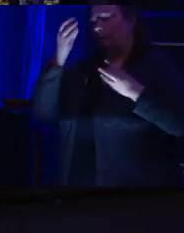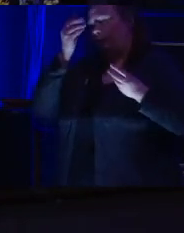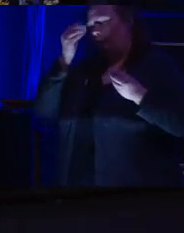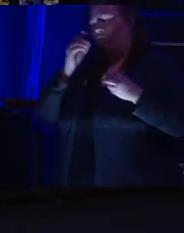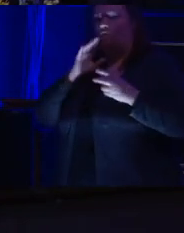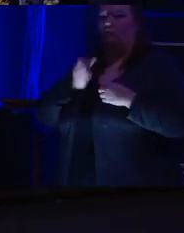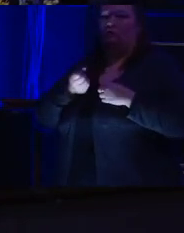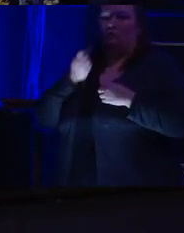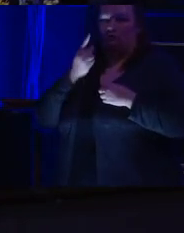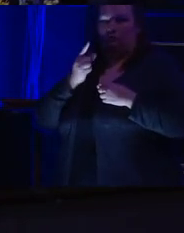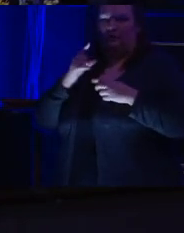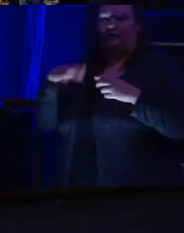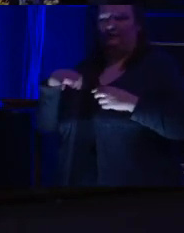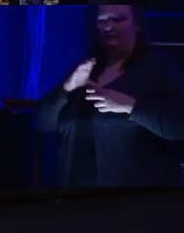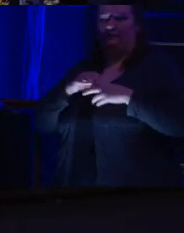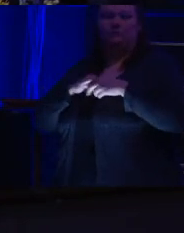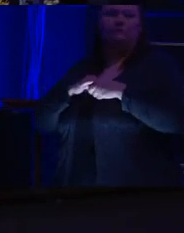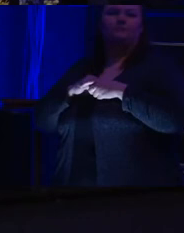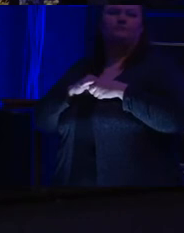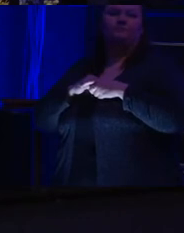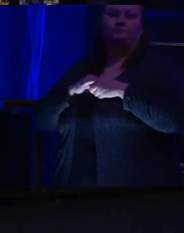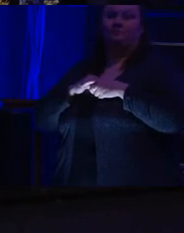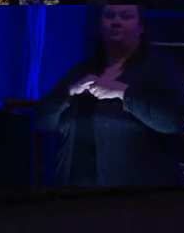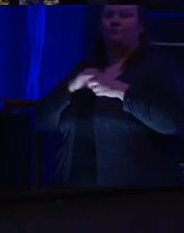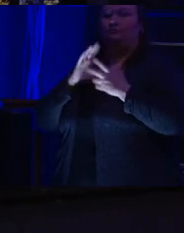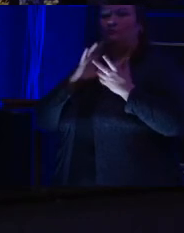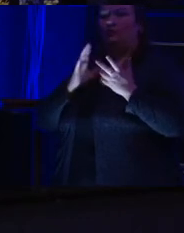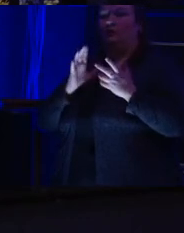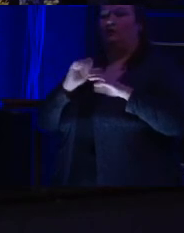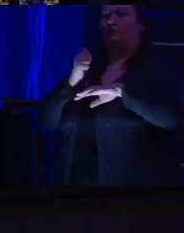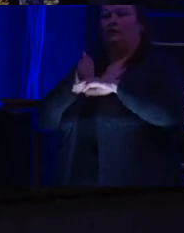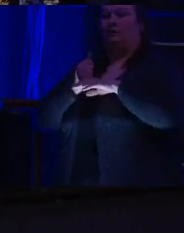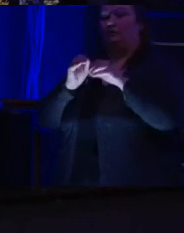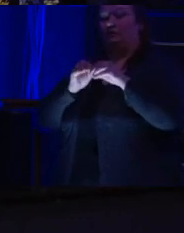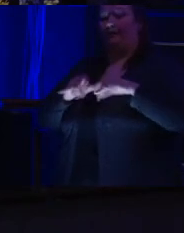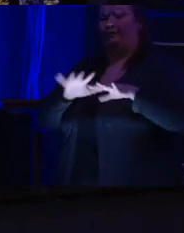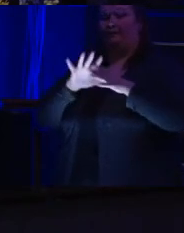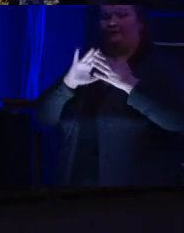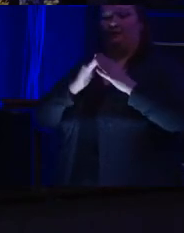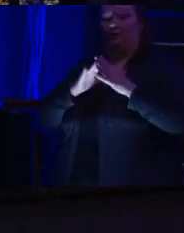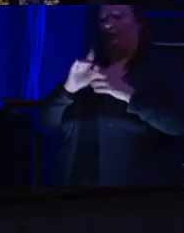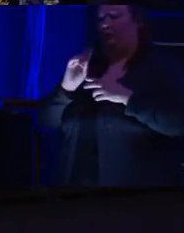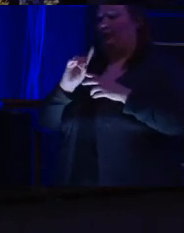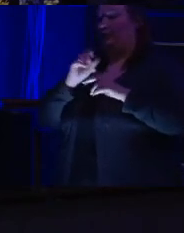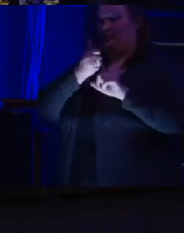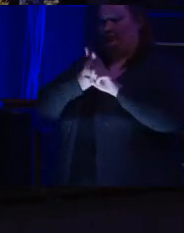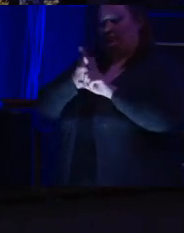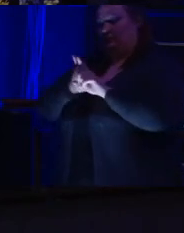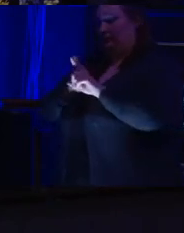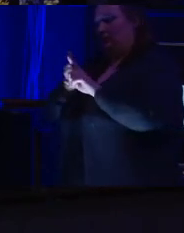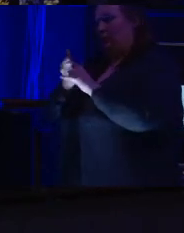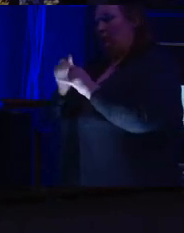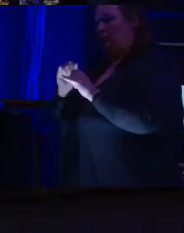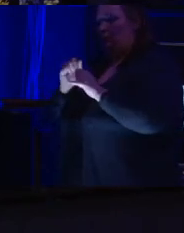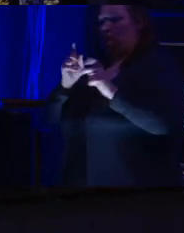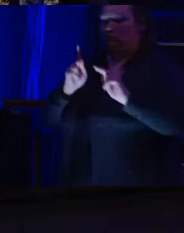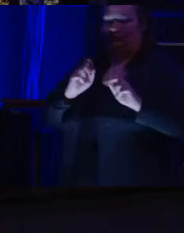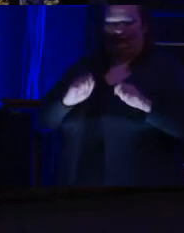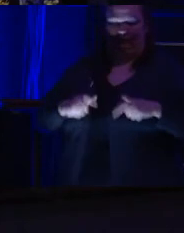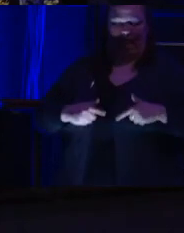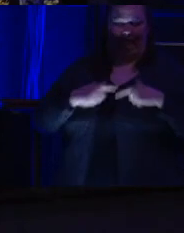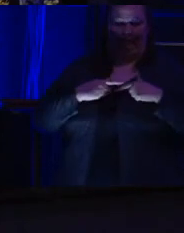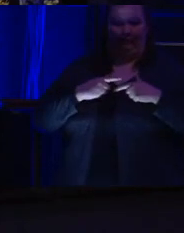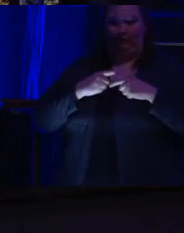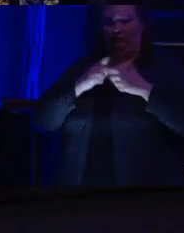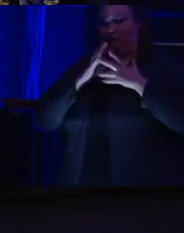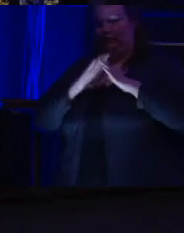and understanding citizens, and further establish campuses and communities where each individual can live in peace and safety,